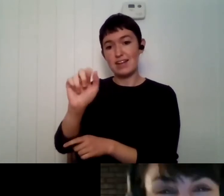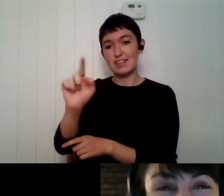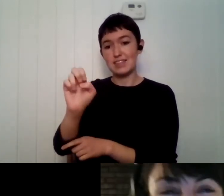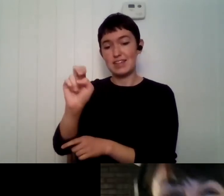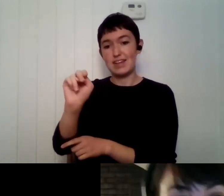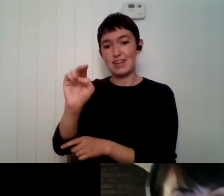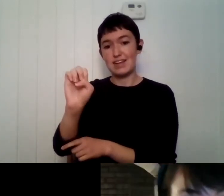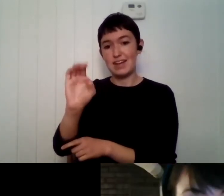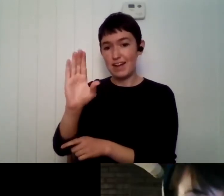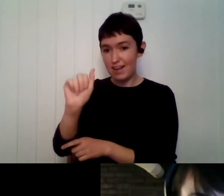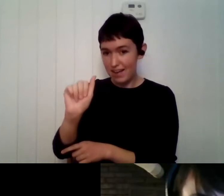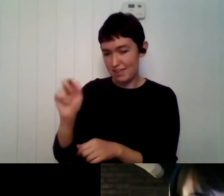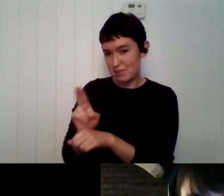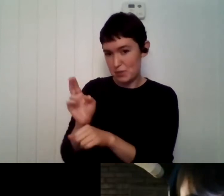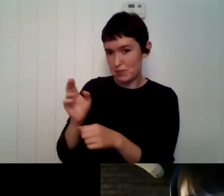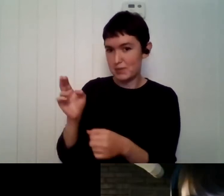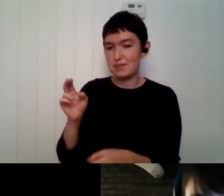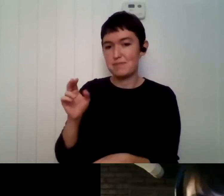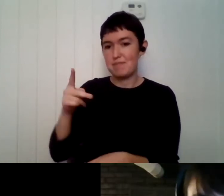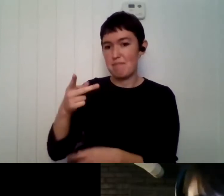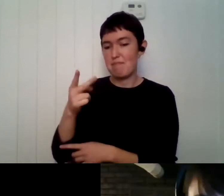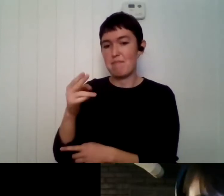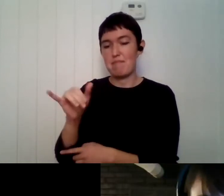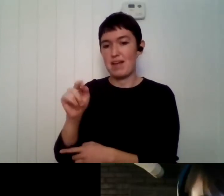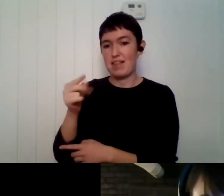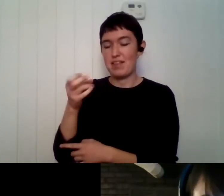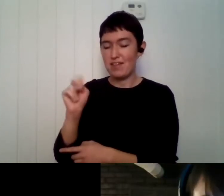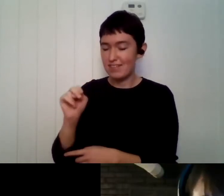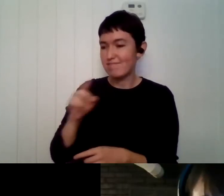right. Okay. Yeah. All right. The next question is from Trenton.